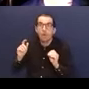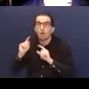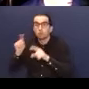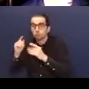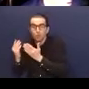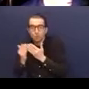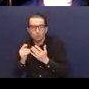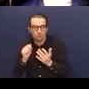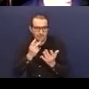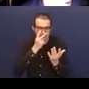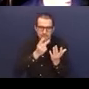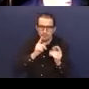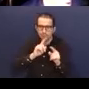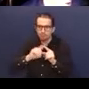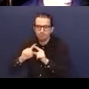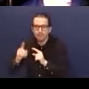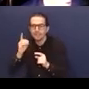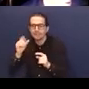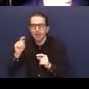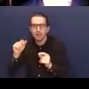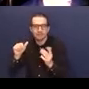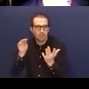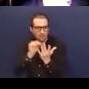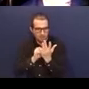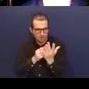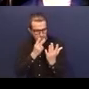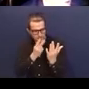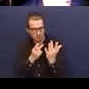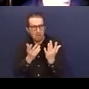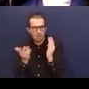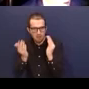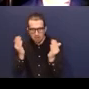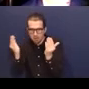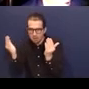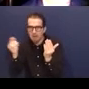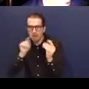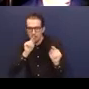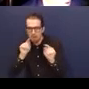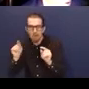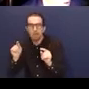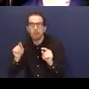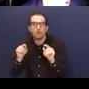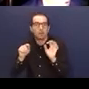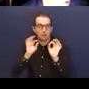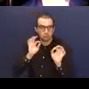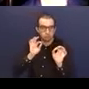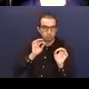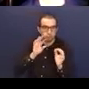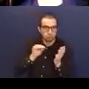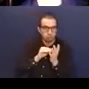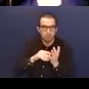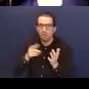So some of the data that's been gathered is put to a business case here by Barclays. So we'll have a look at this.